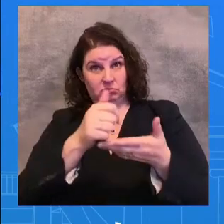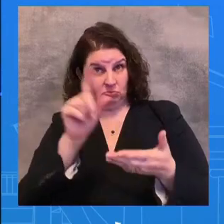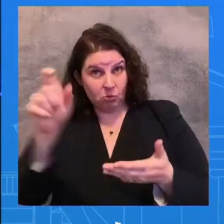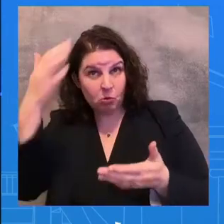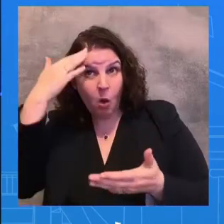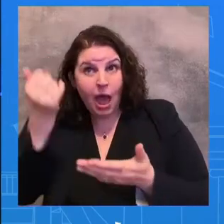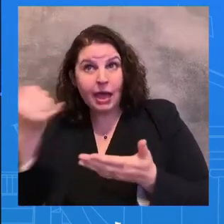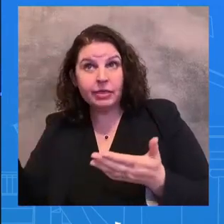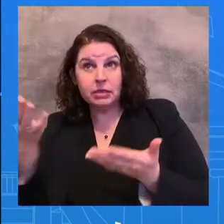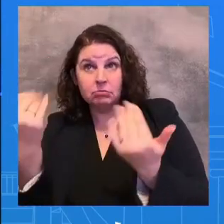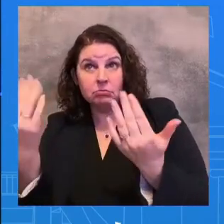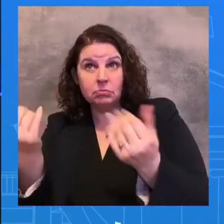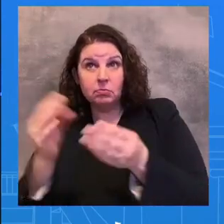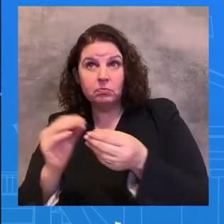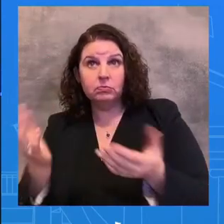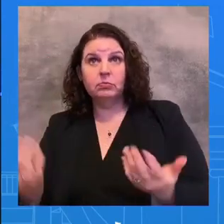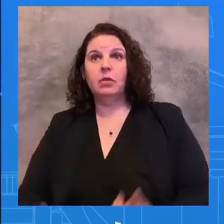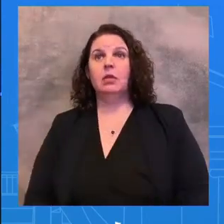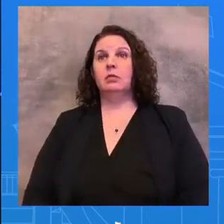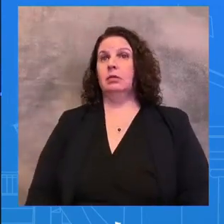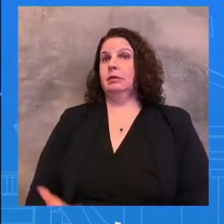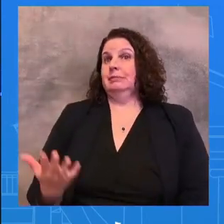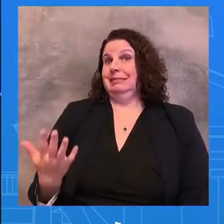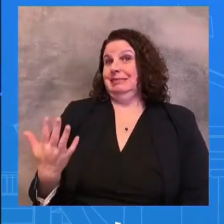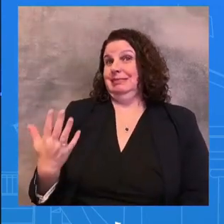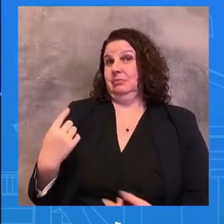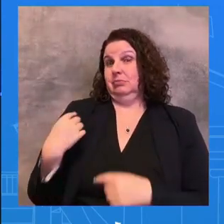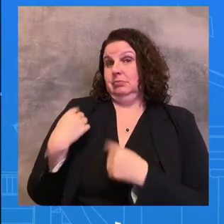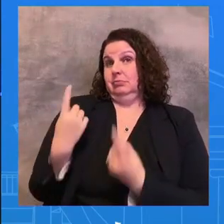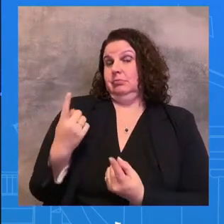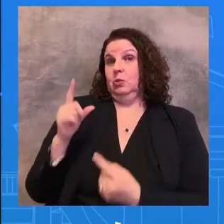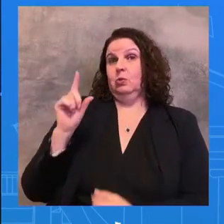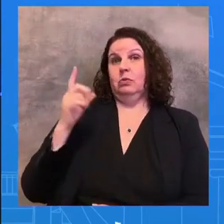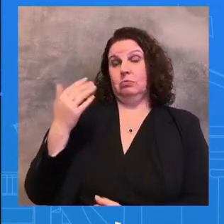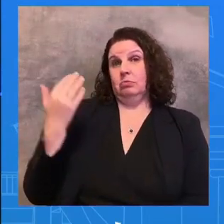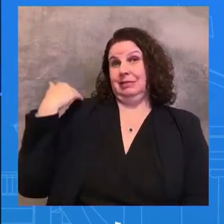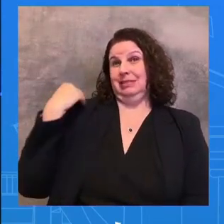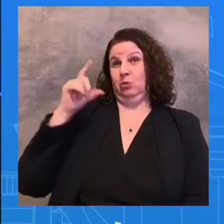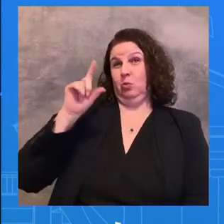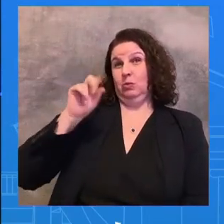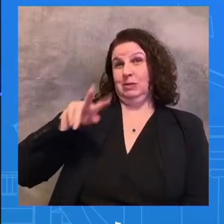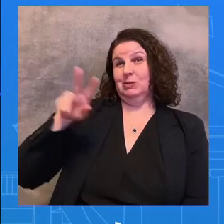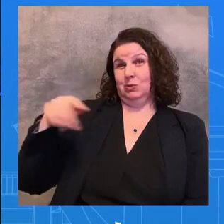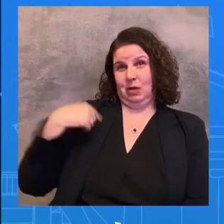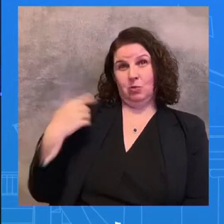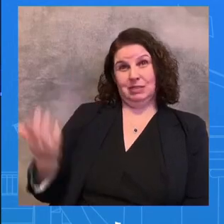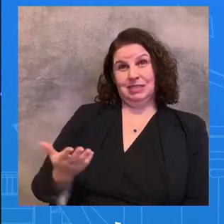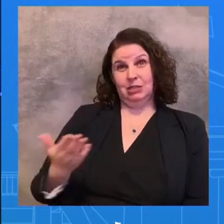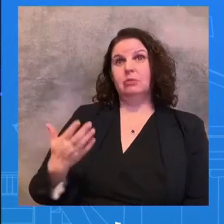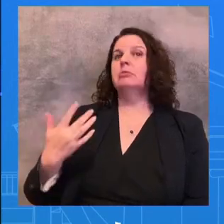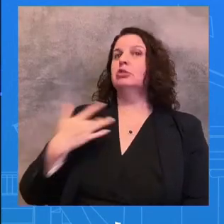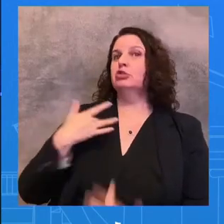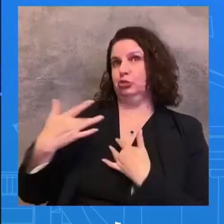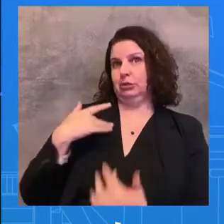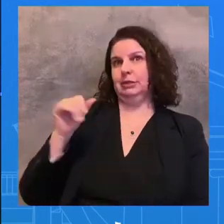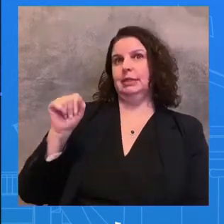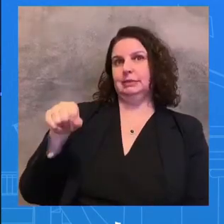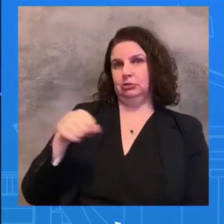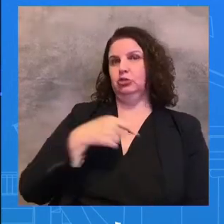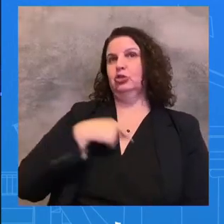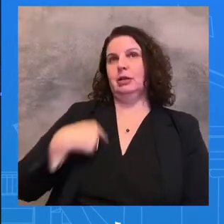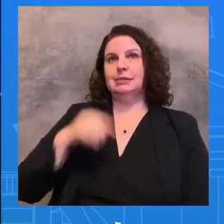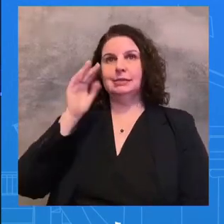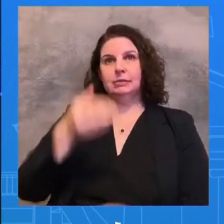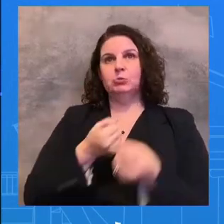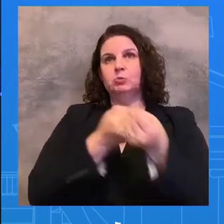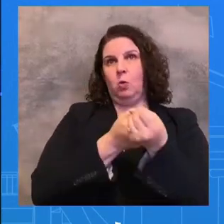direct lethal assistance to Russia. We didn't see that in 2022. We didn't see that in 2023. We have not seen that to date.